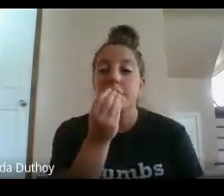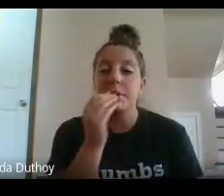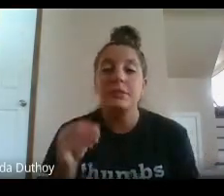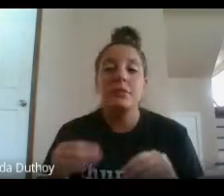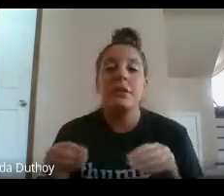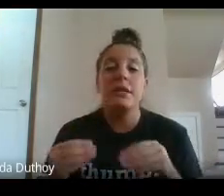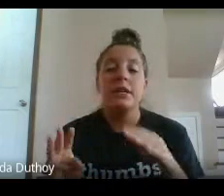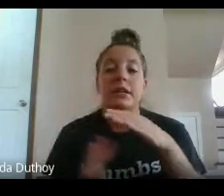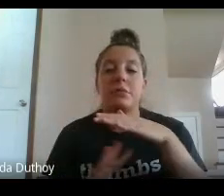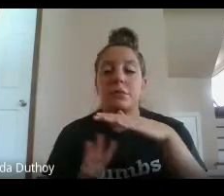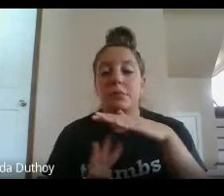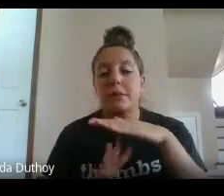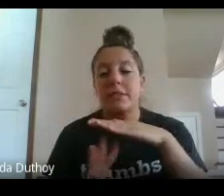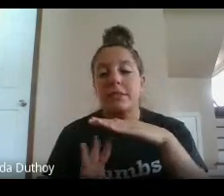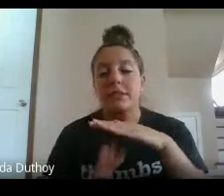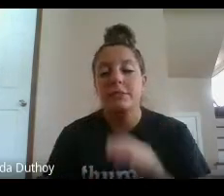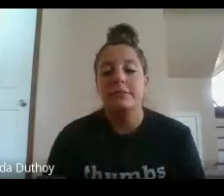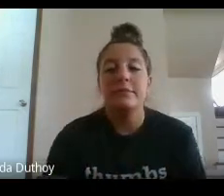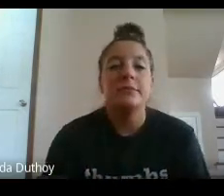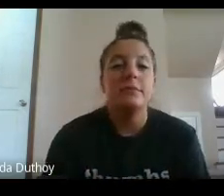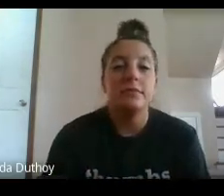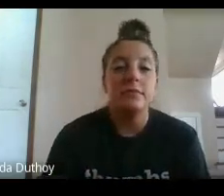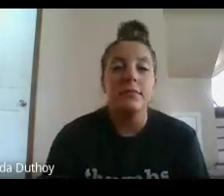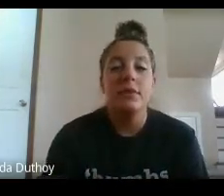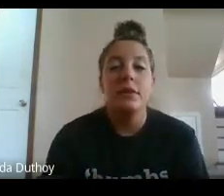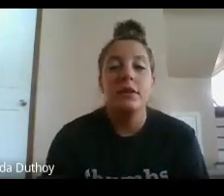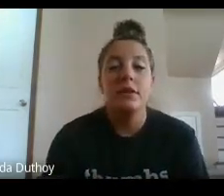got grocery store and Wegmans.